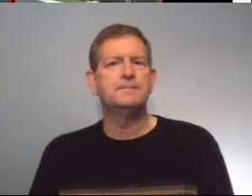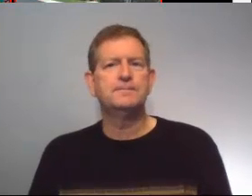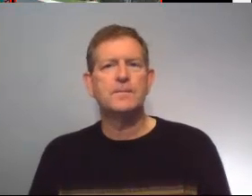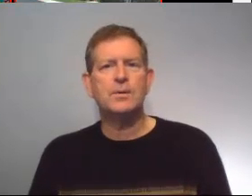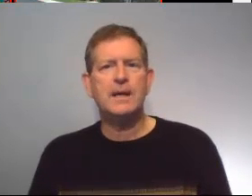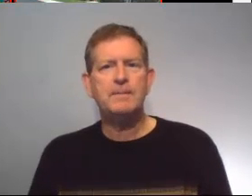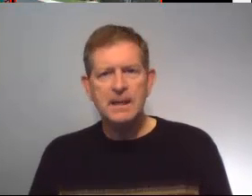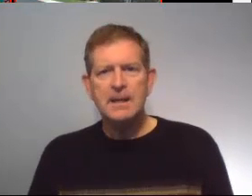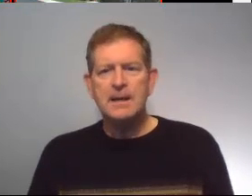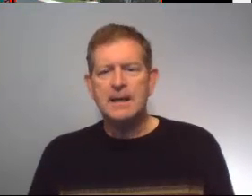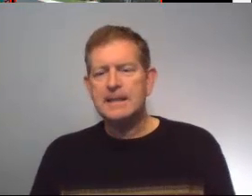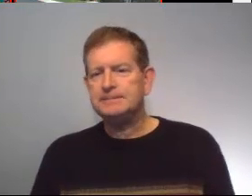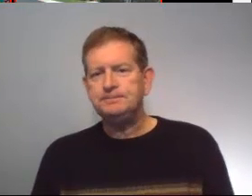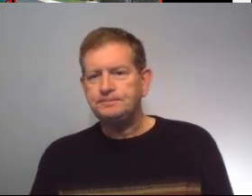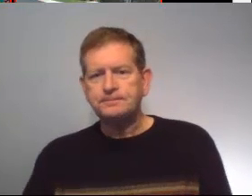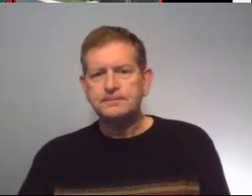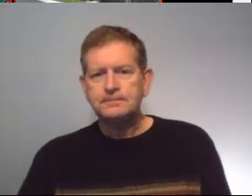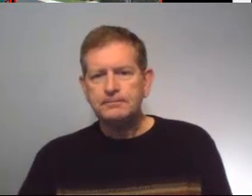R. Okay.